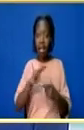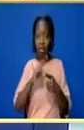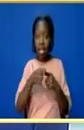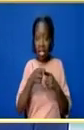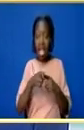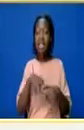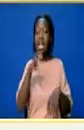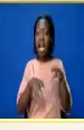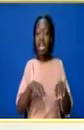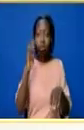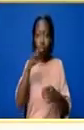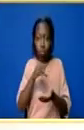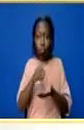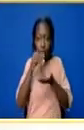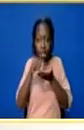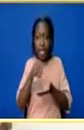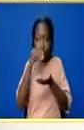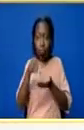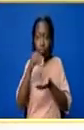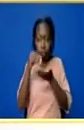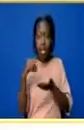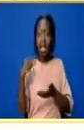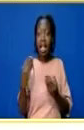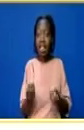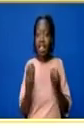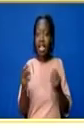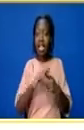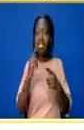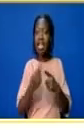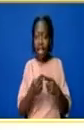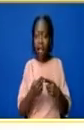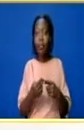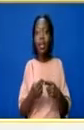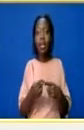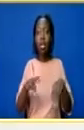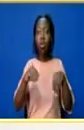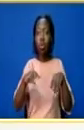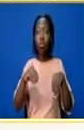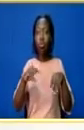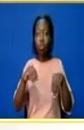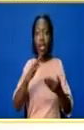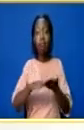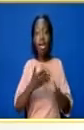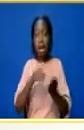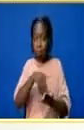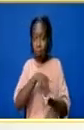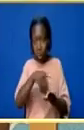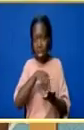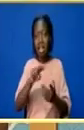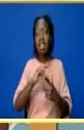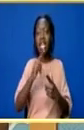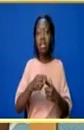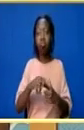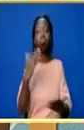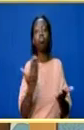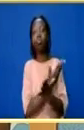roots. And if they uproot the leaves, what are the roots? What will happen? Well, only soil will be left. There'll exactly. Be no more, So there will be no